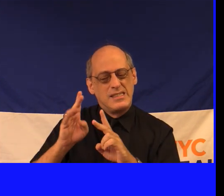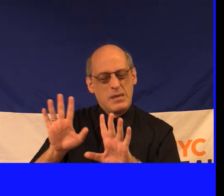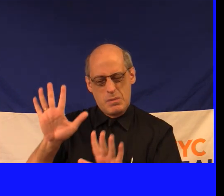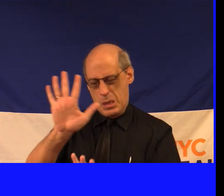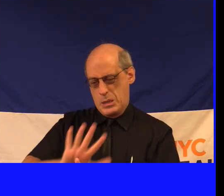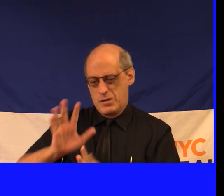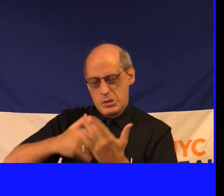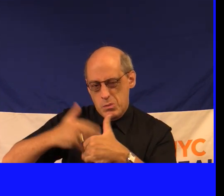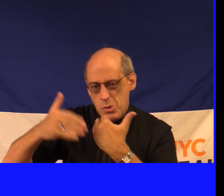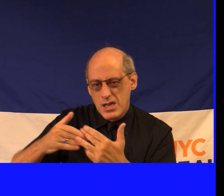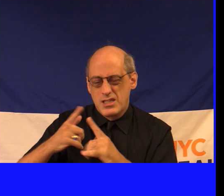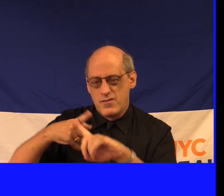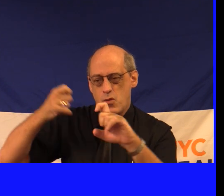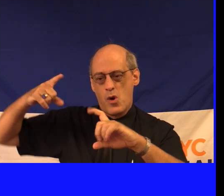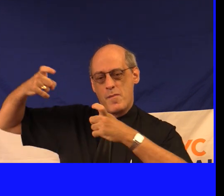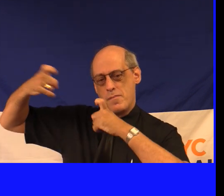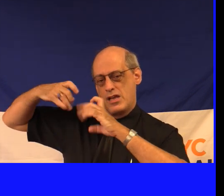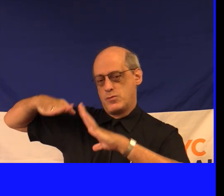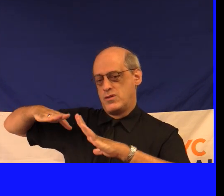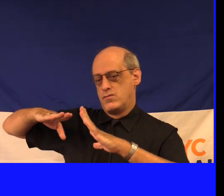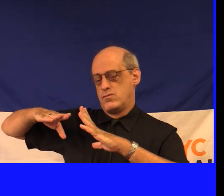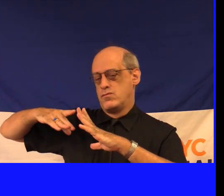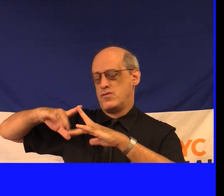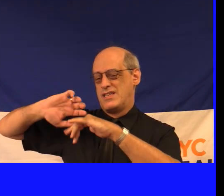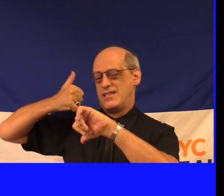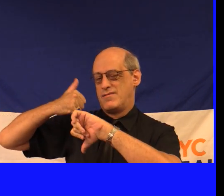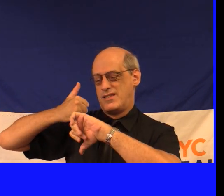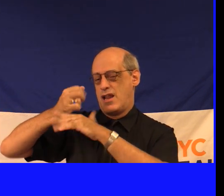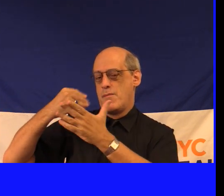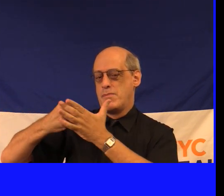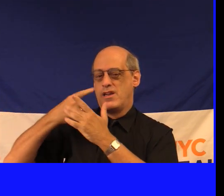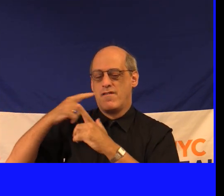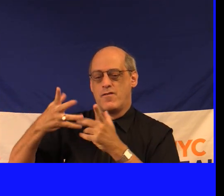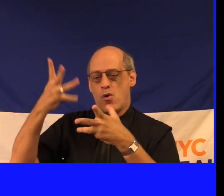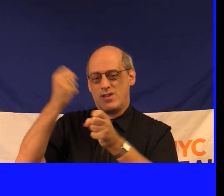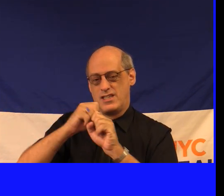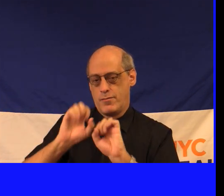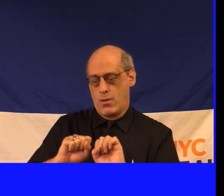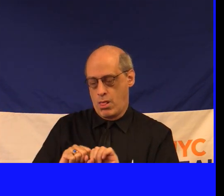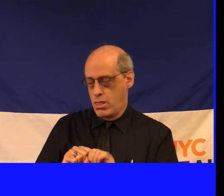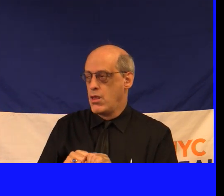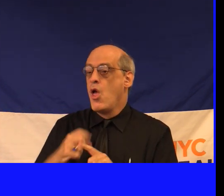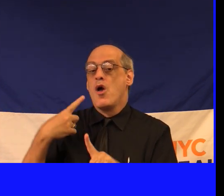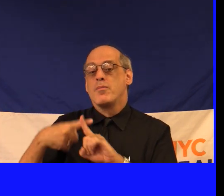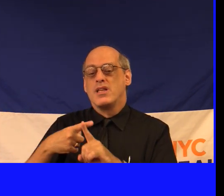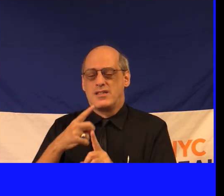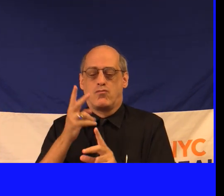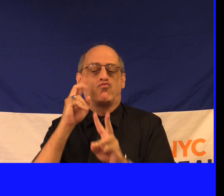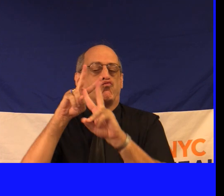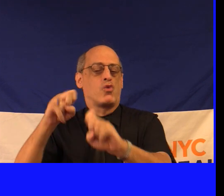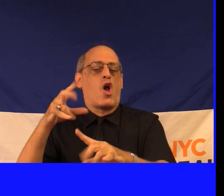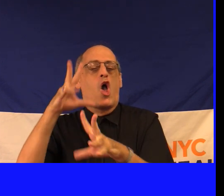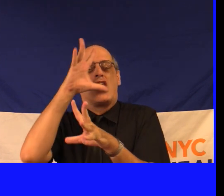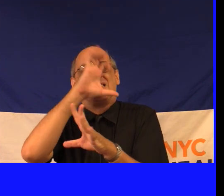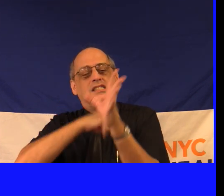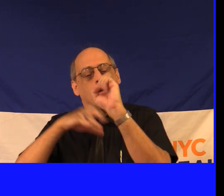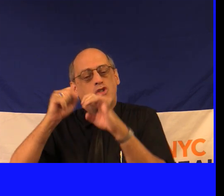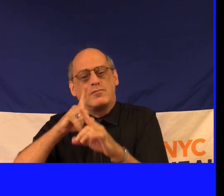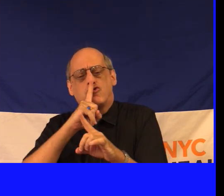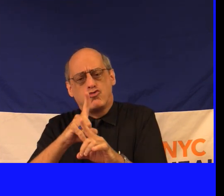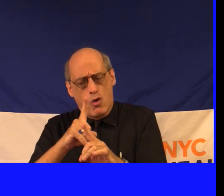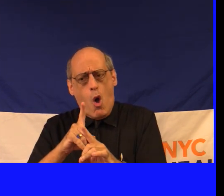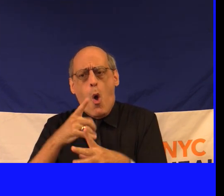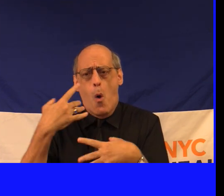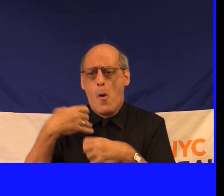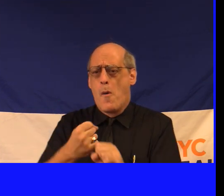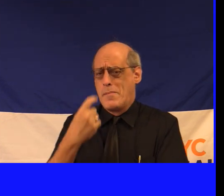that management has to support both the receivable and the liability on the books. And we look at the assumptions and reasonableness to make sure that it makes sense.